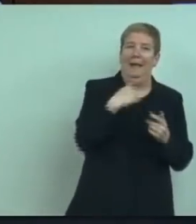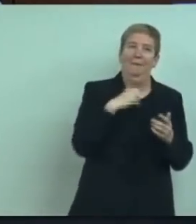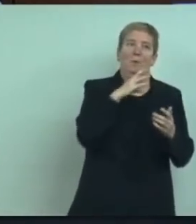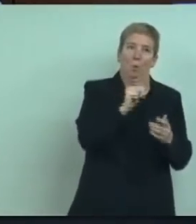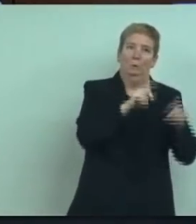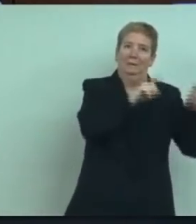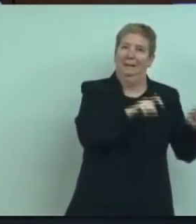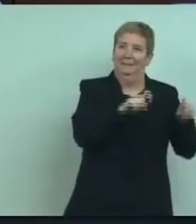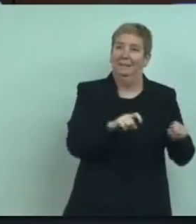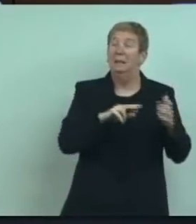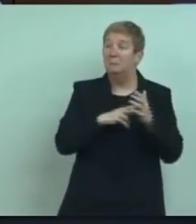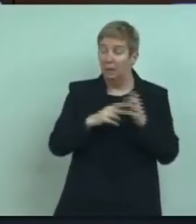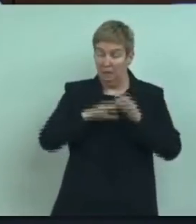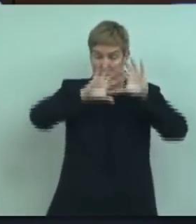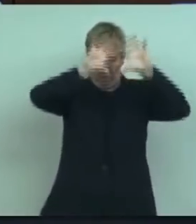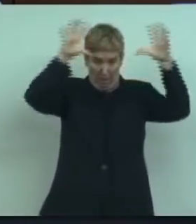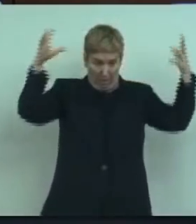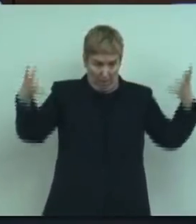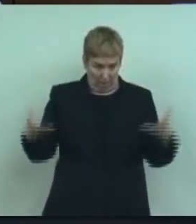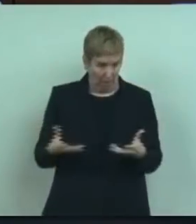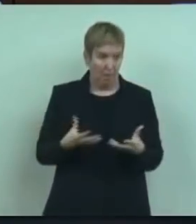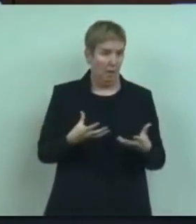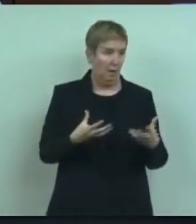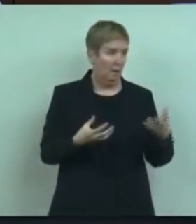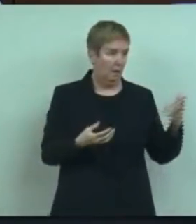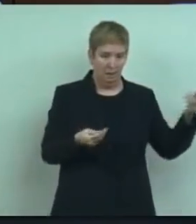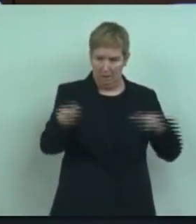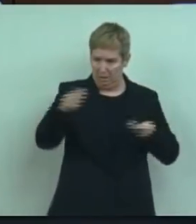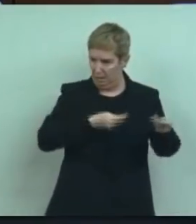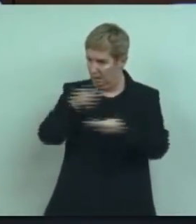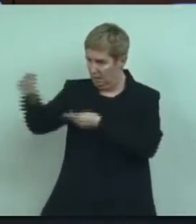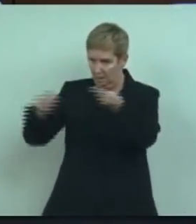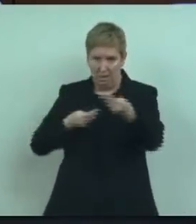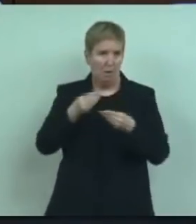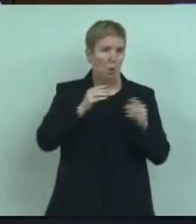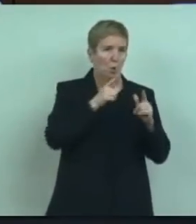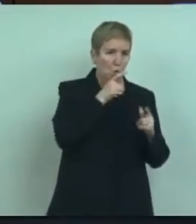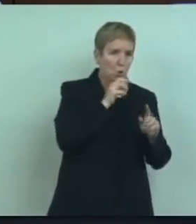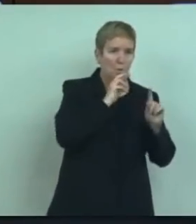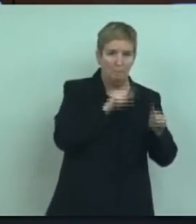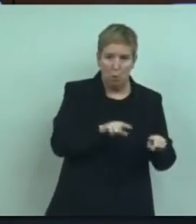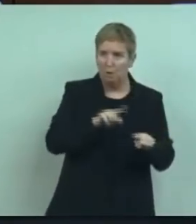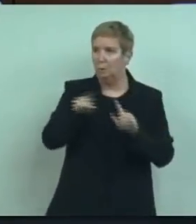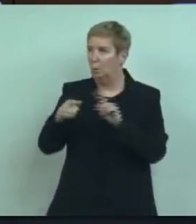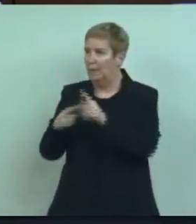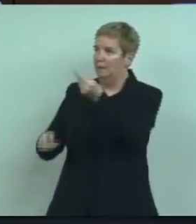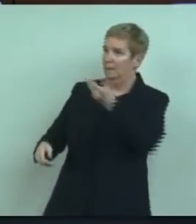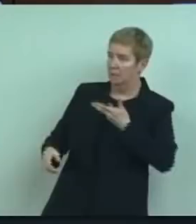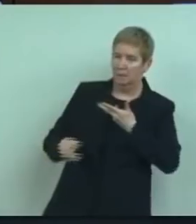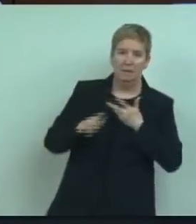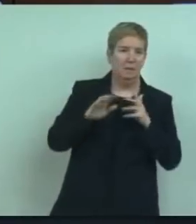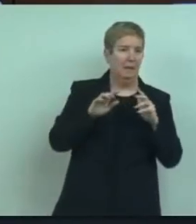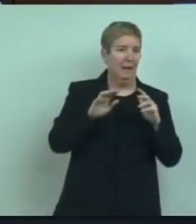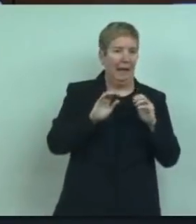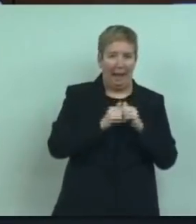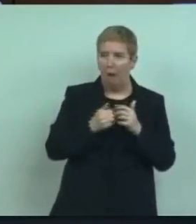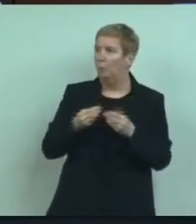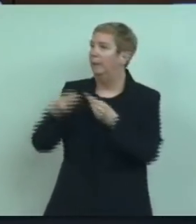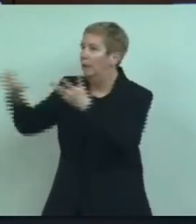So getting your arms around where it goes, who reports it, when it gets reported to us, how timely that